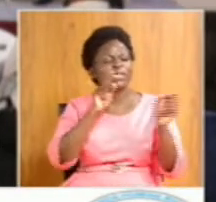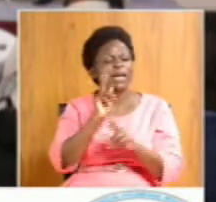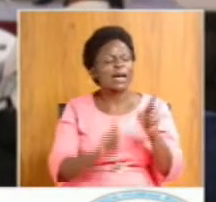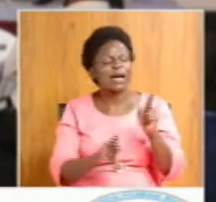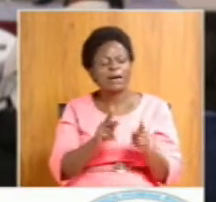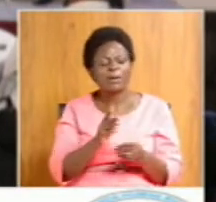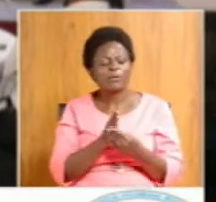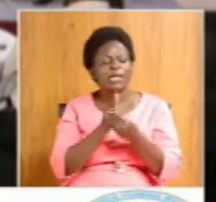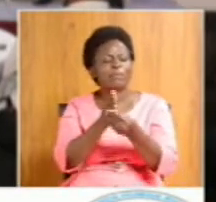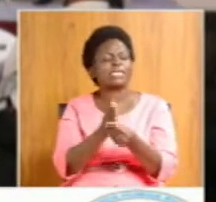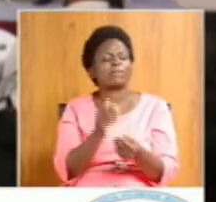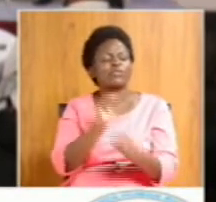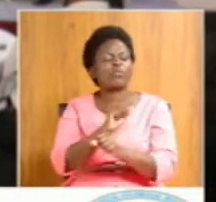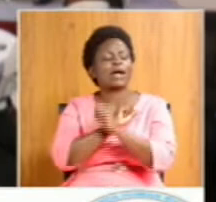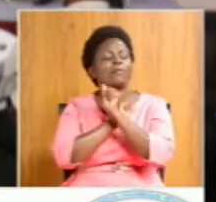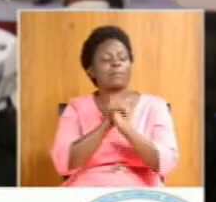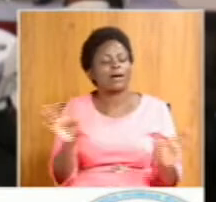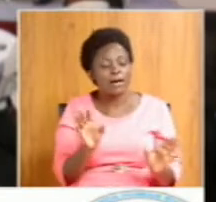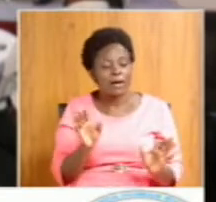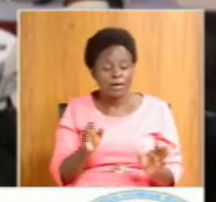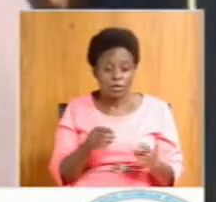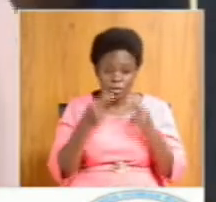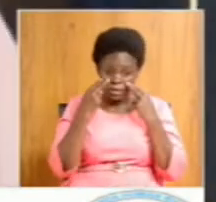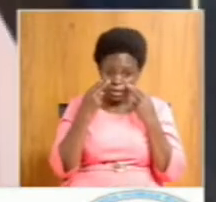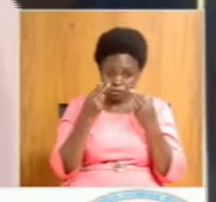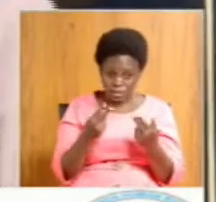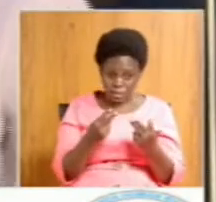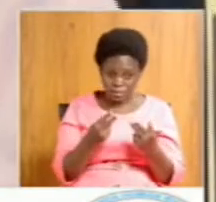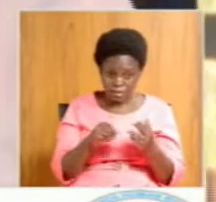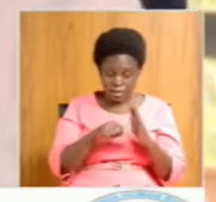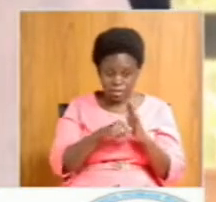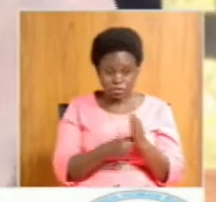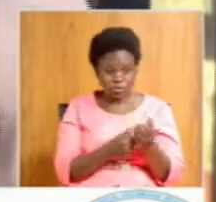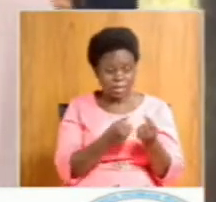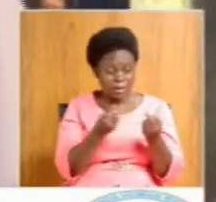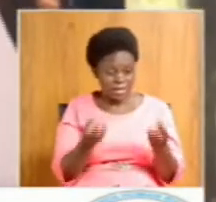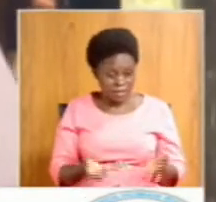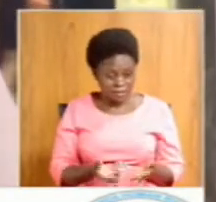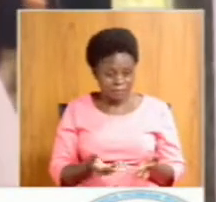Thank you so much. Seta, kusinzi la kuchenda wa ntsonga za mirundi Minji